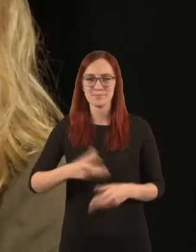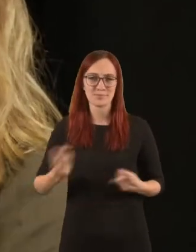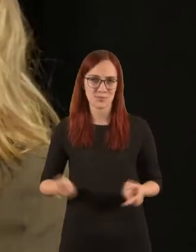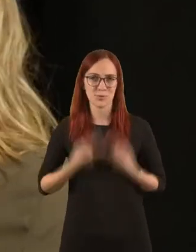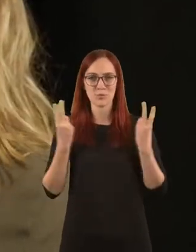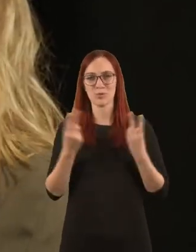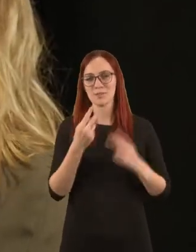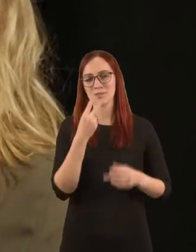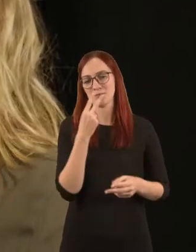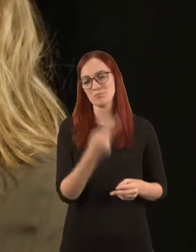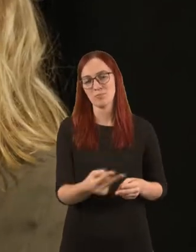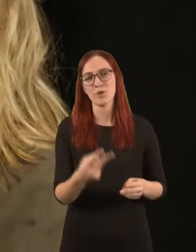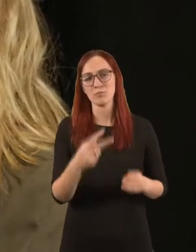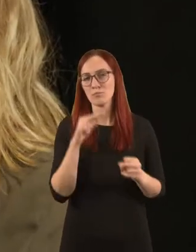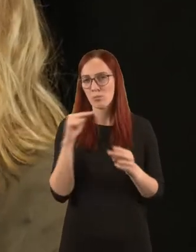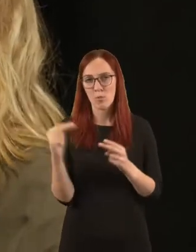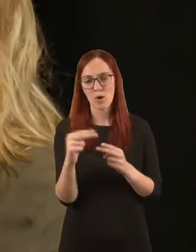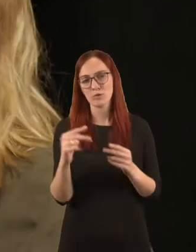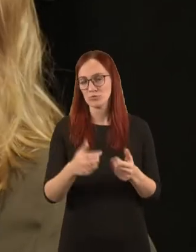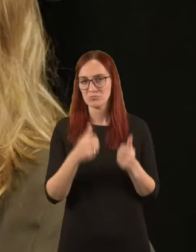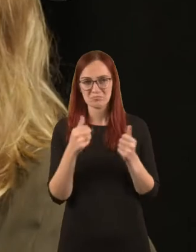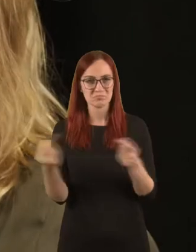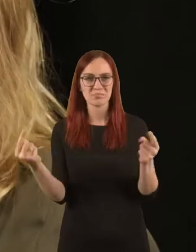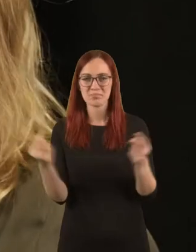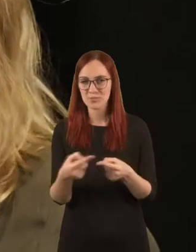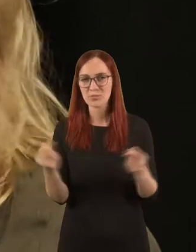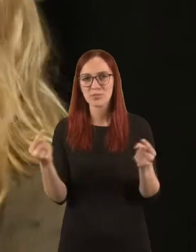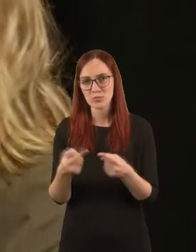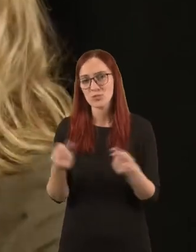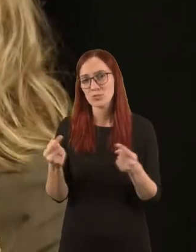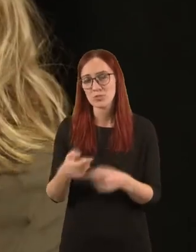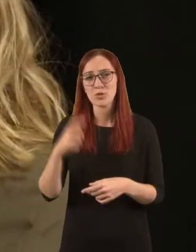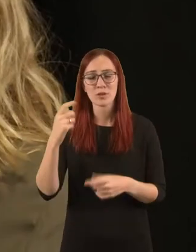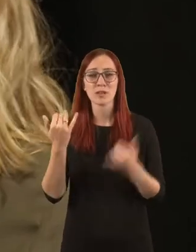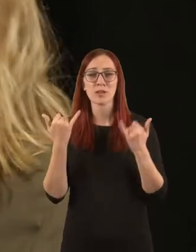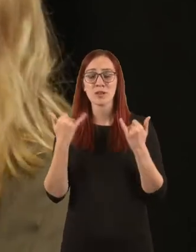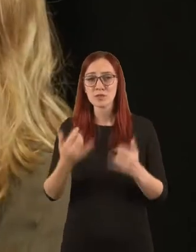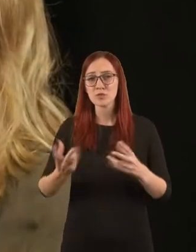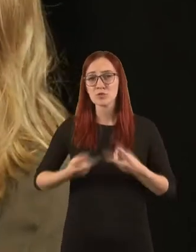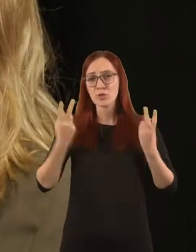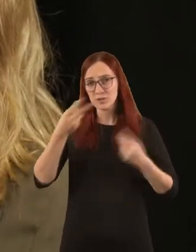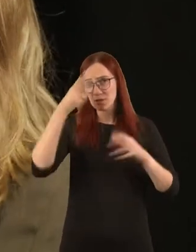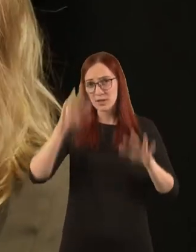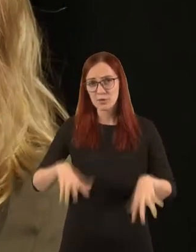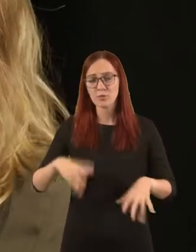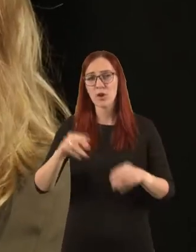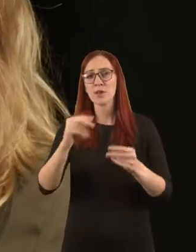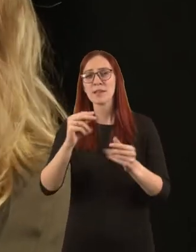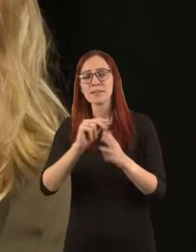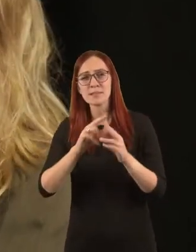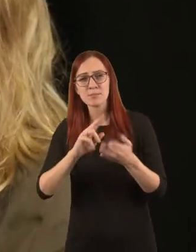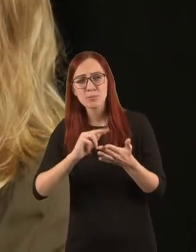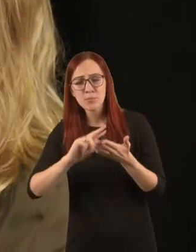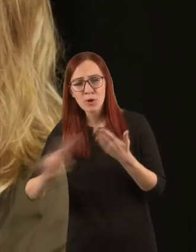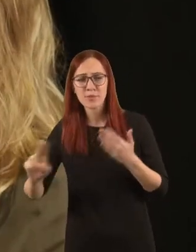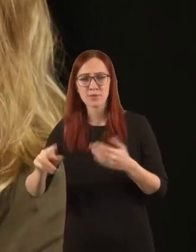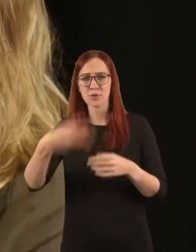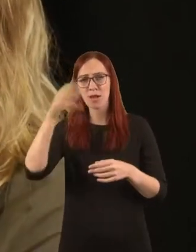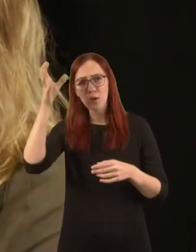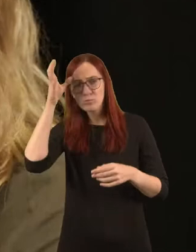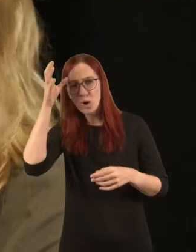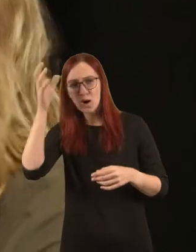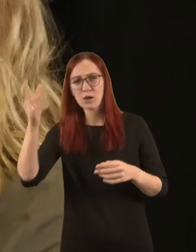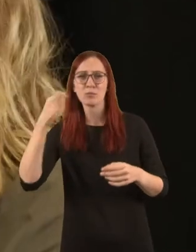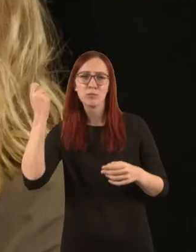I'm very glad that the outsider's view in the form of this review is the same as